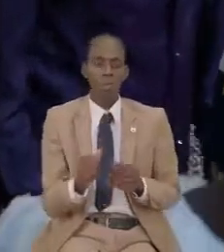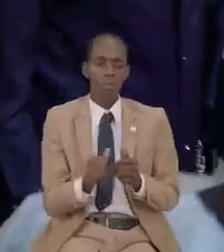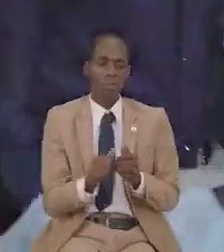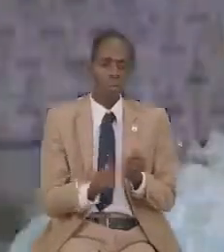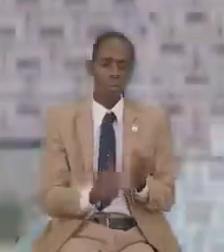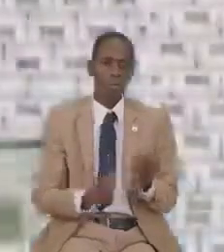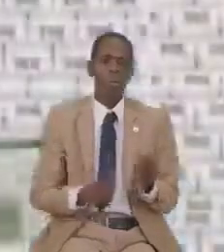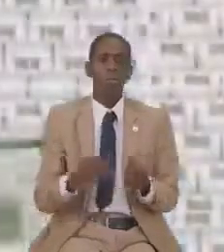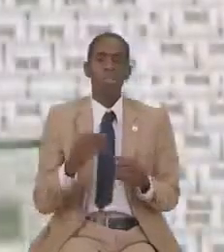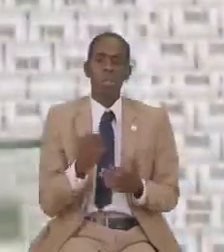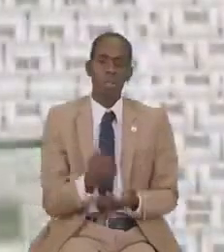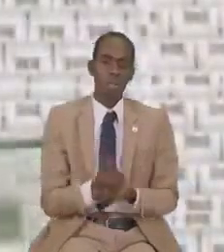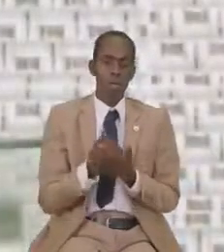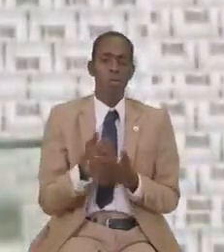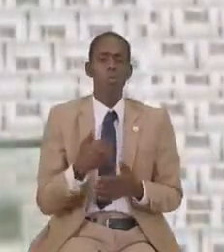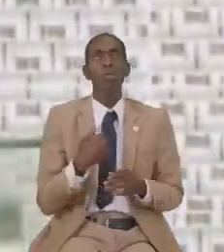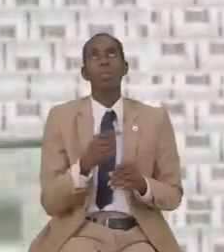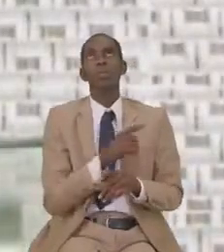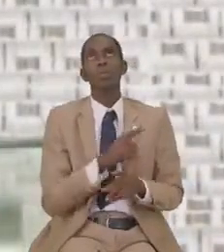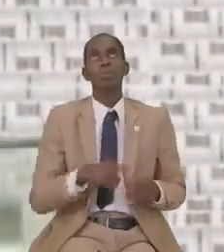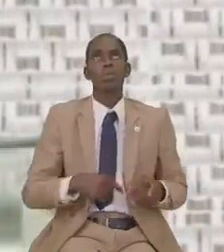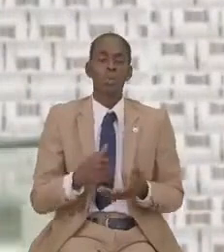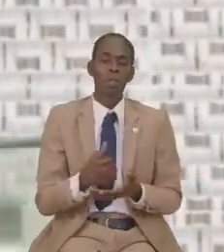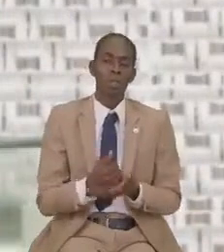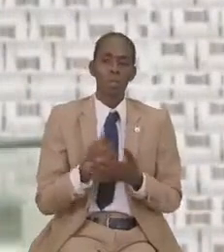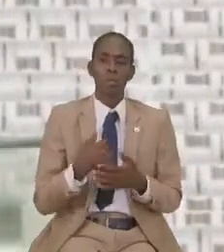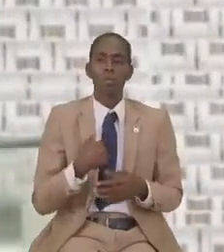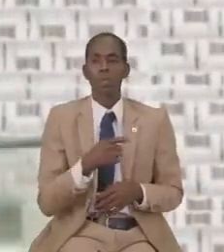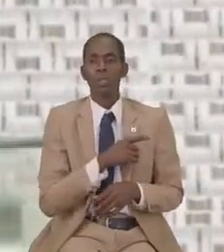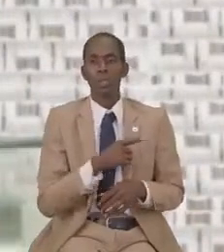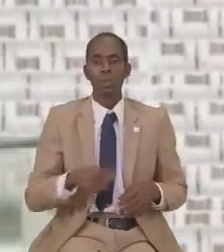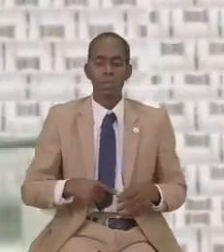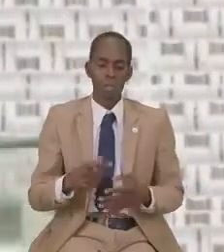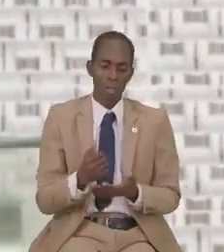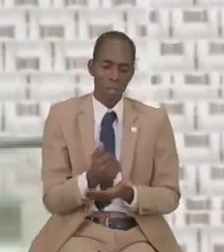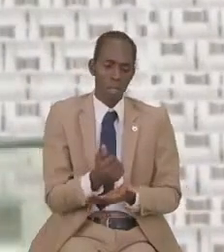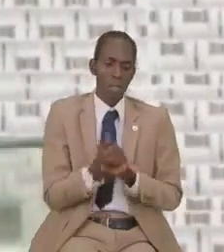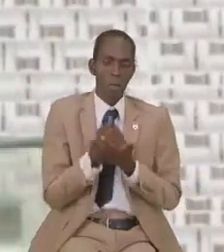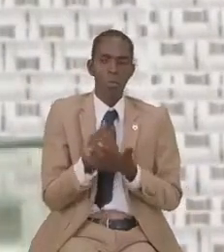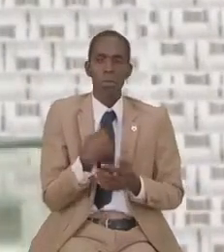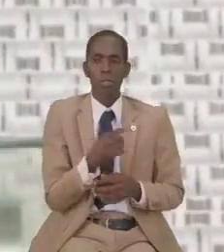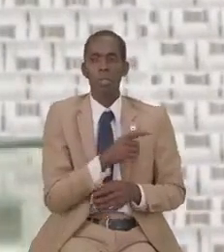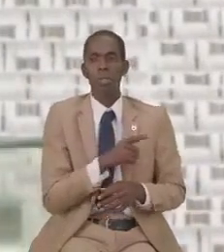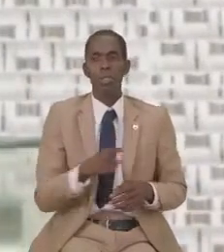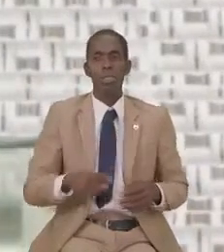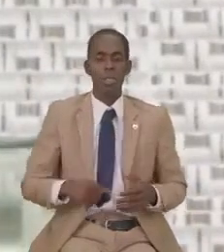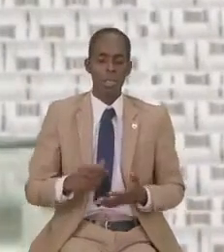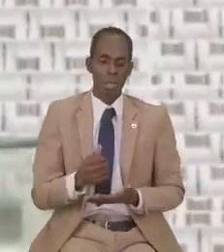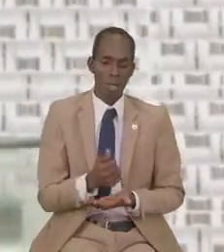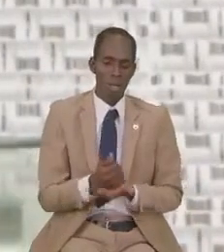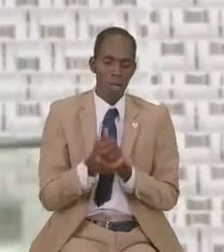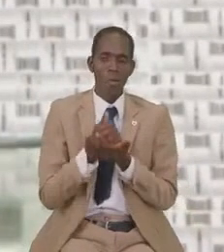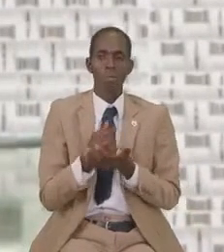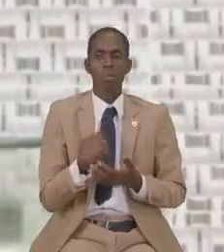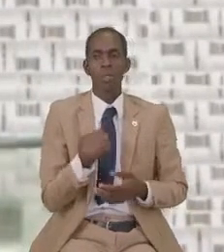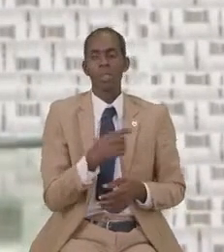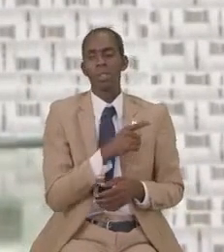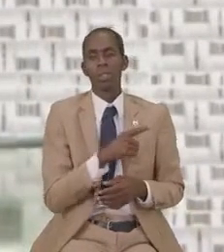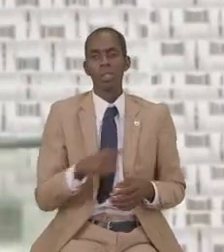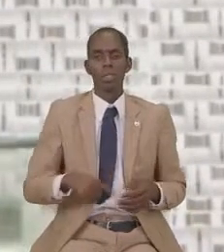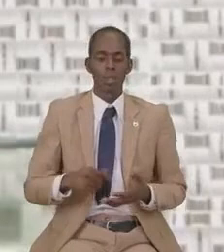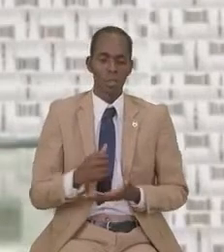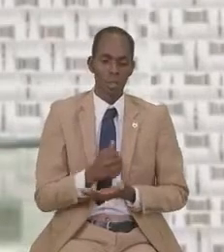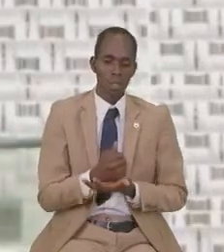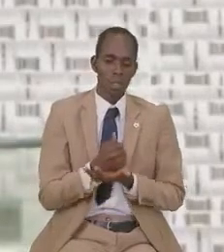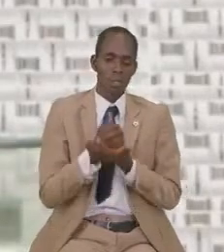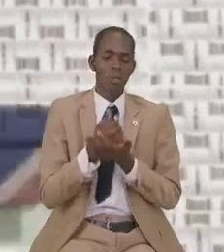Help me. Help me, Lord. Help me, Lord. Help me, Lord. Help